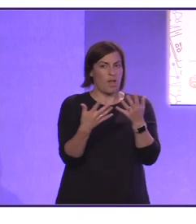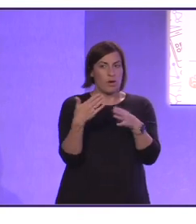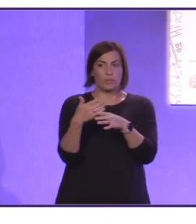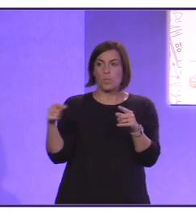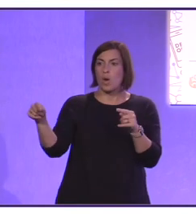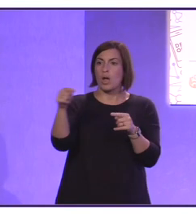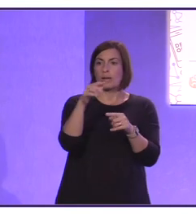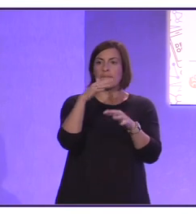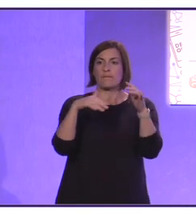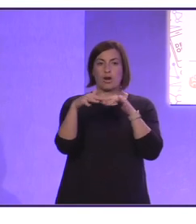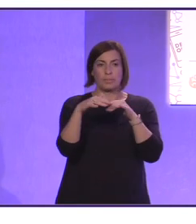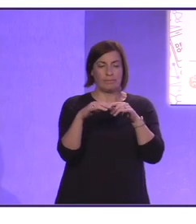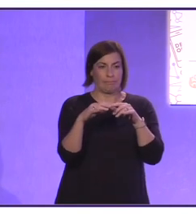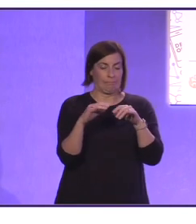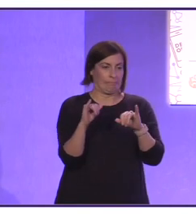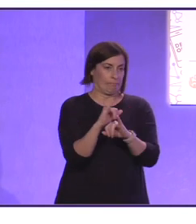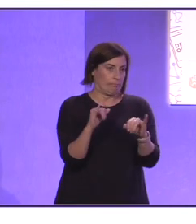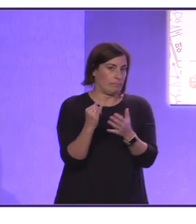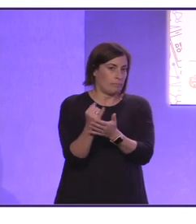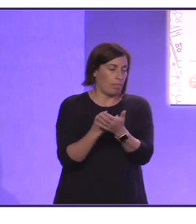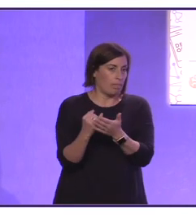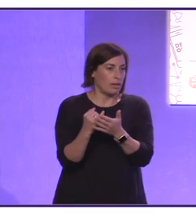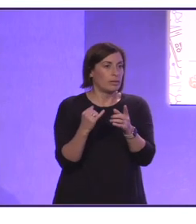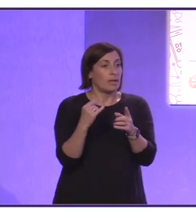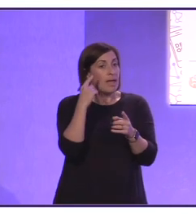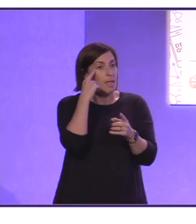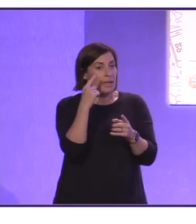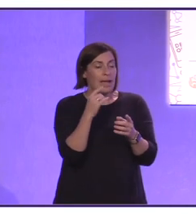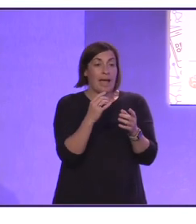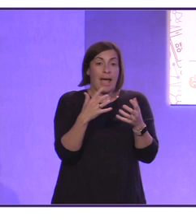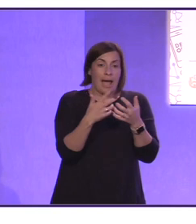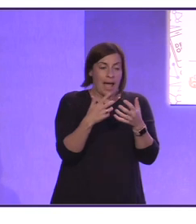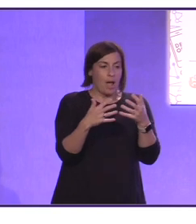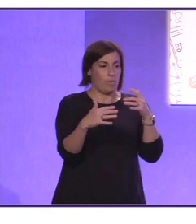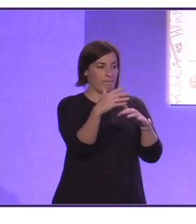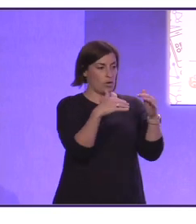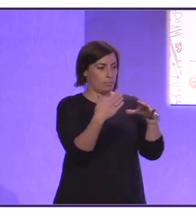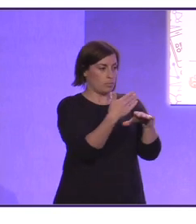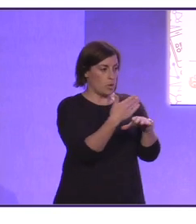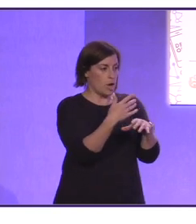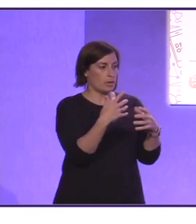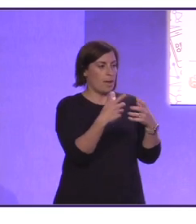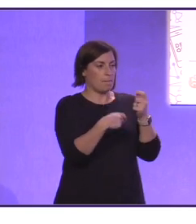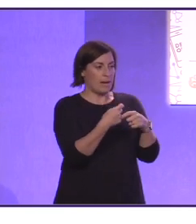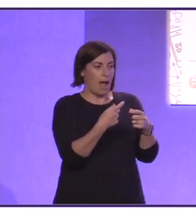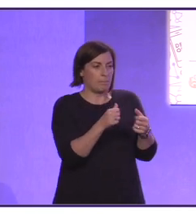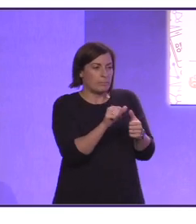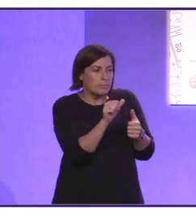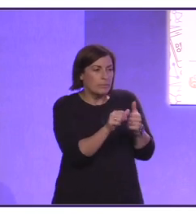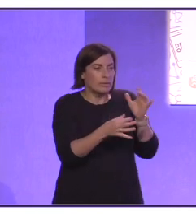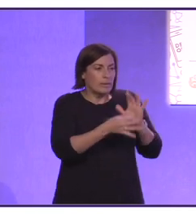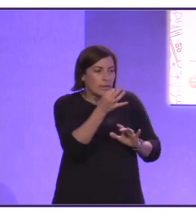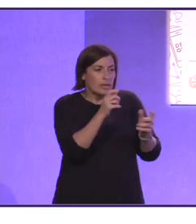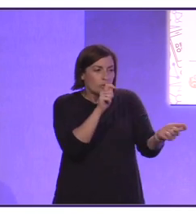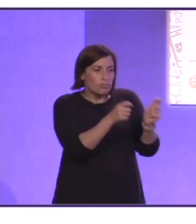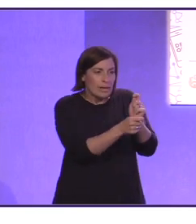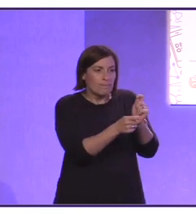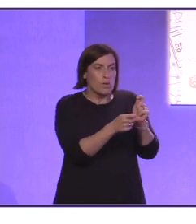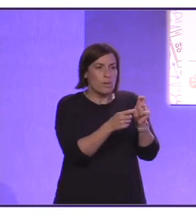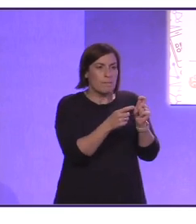bit of a Herculean effort to get of an environment to be less toxic, to like transform a